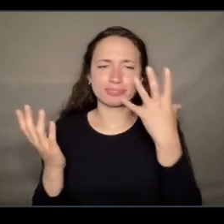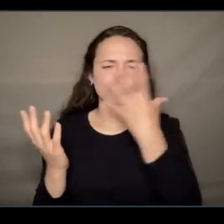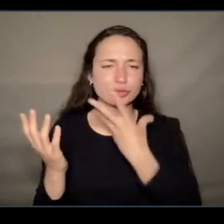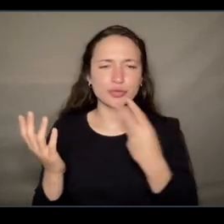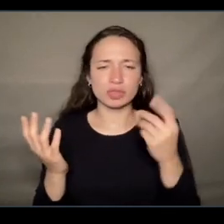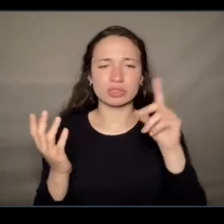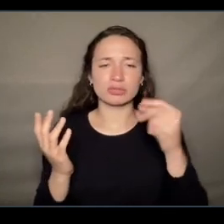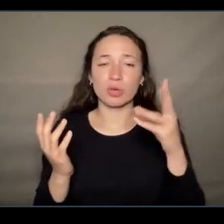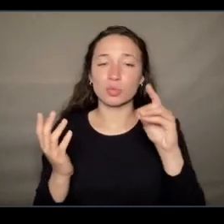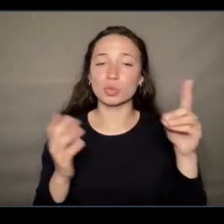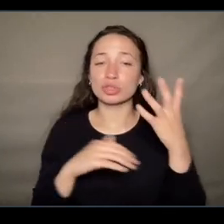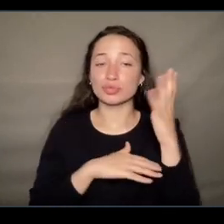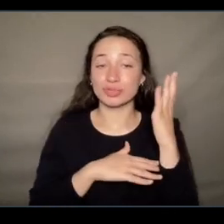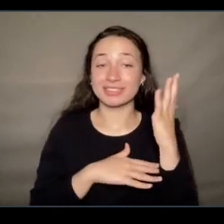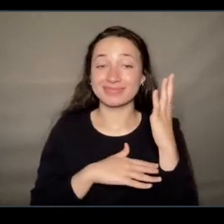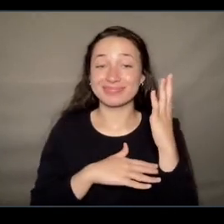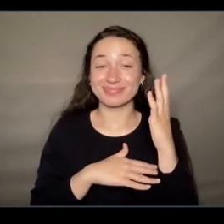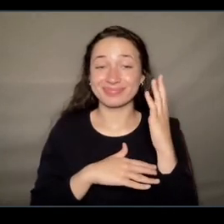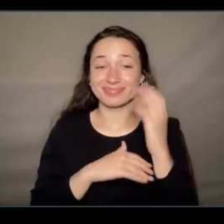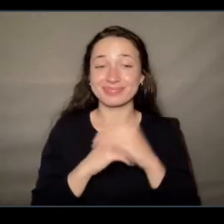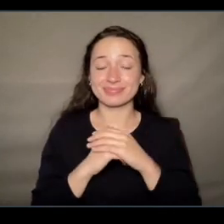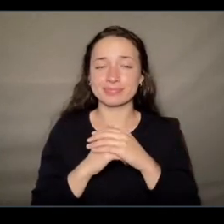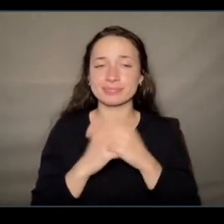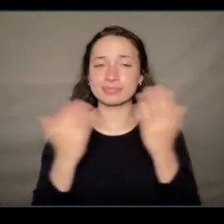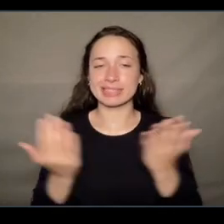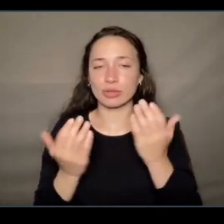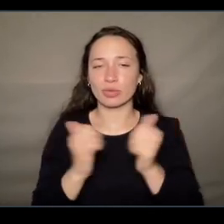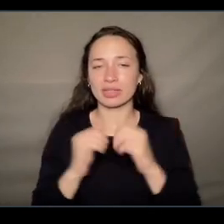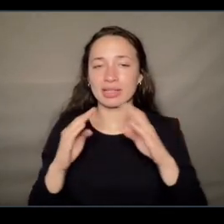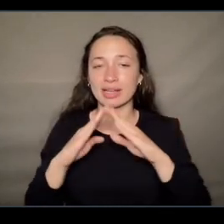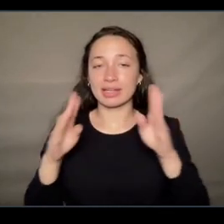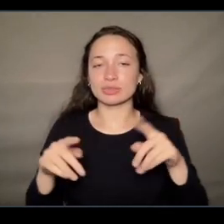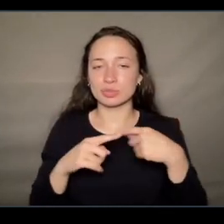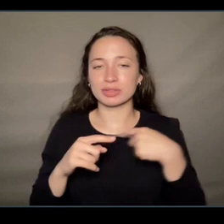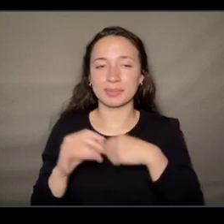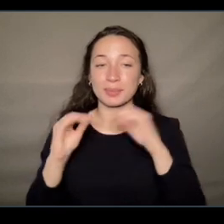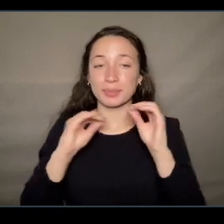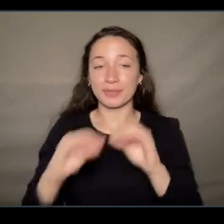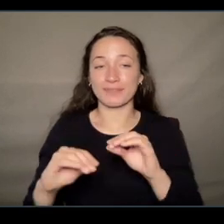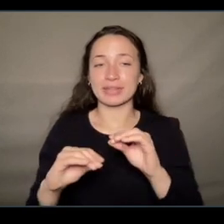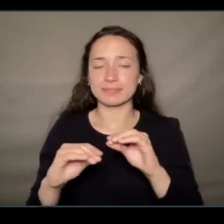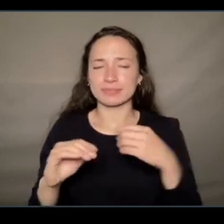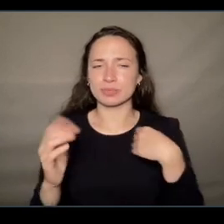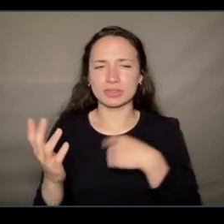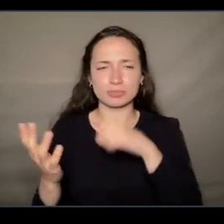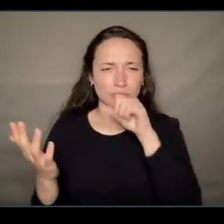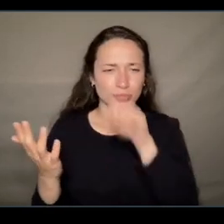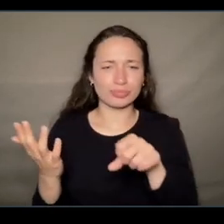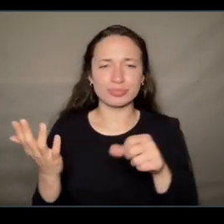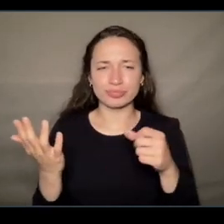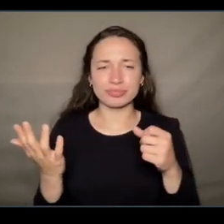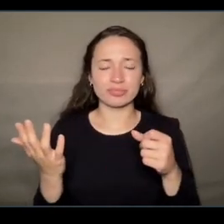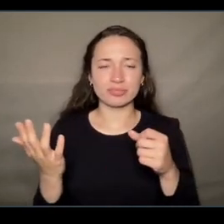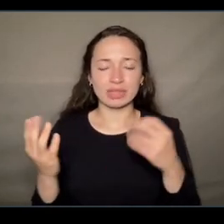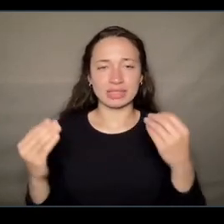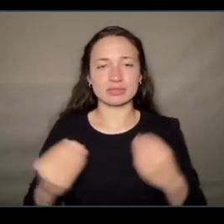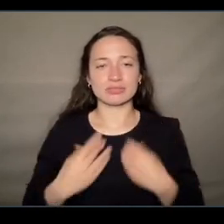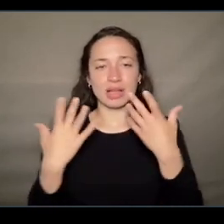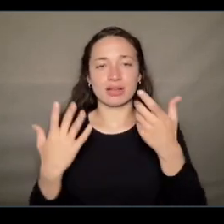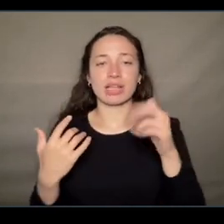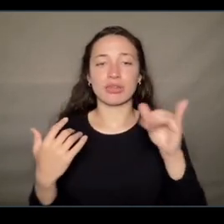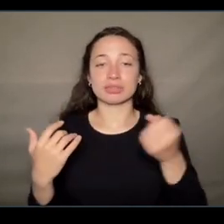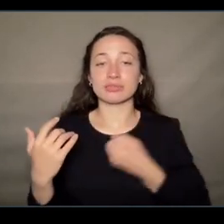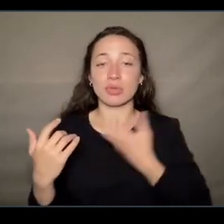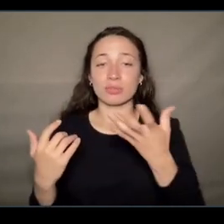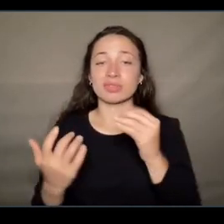I had a beautiful dogwood tree. It was here with the house when we moved in. We loved it. It inspired